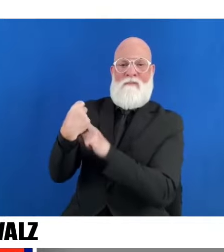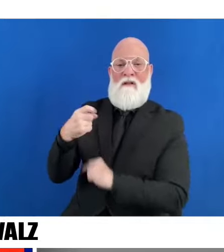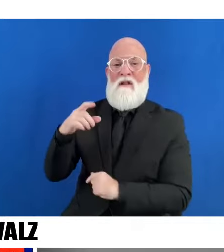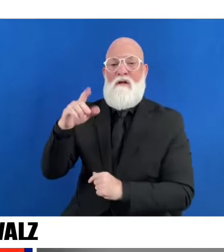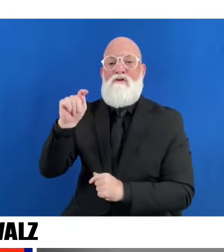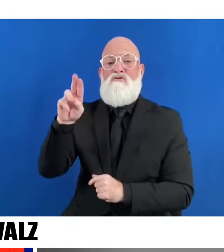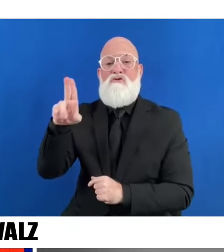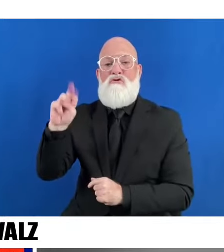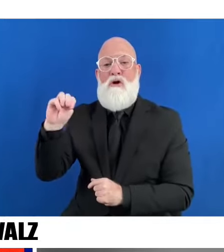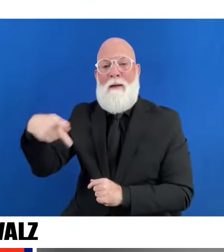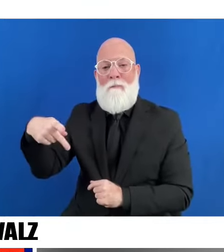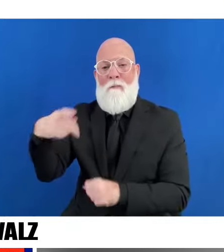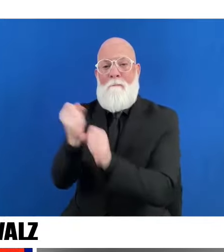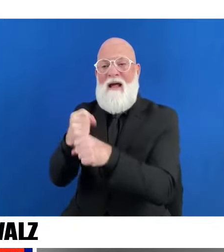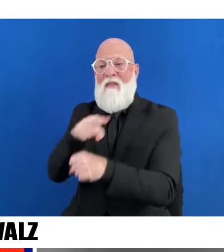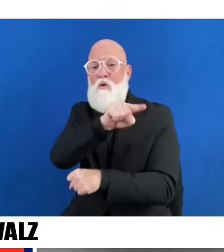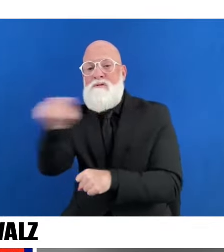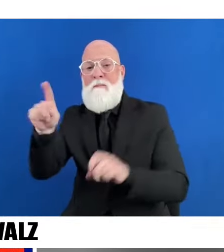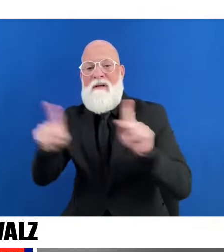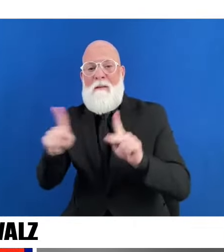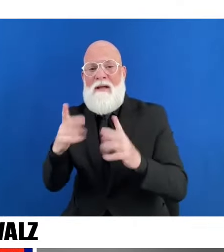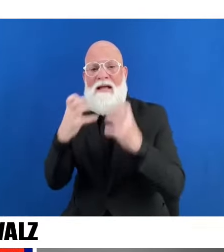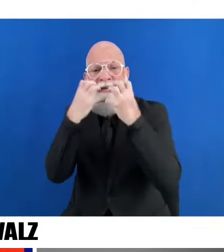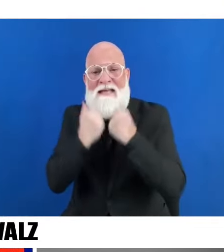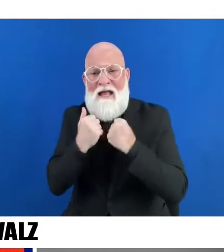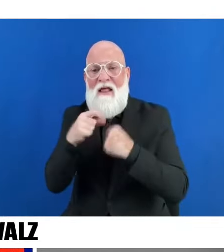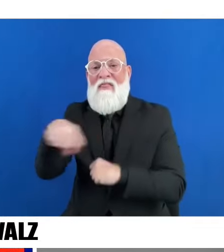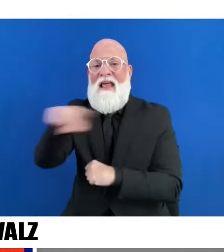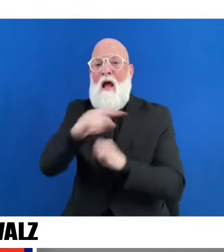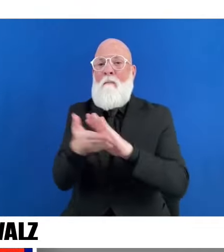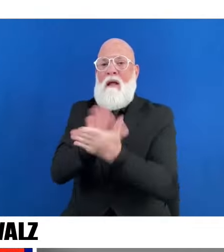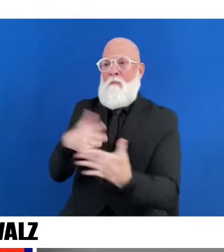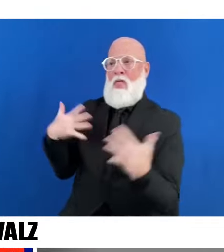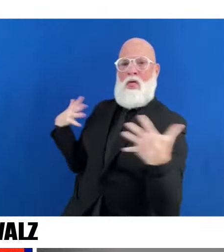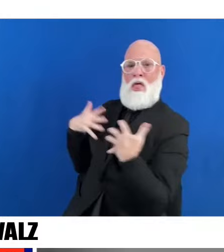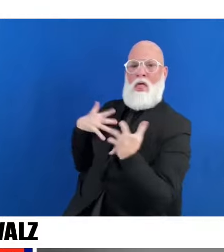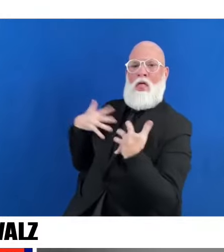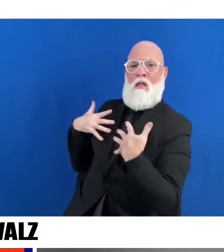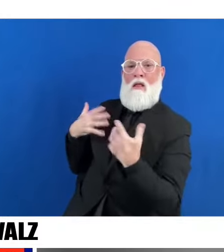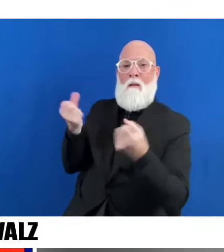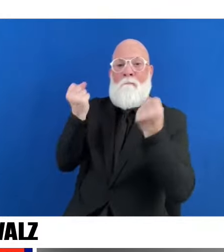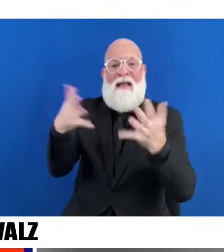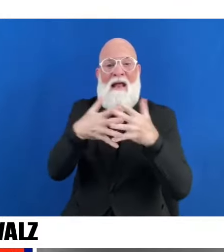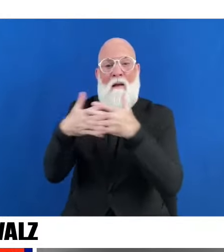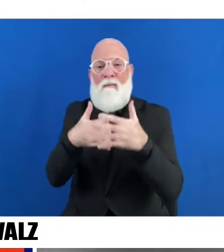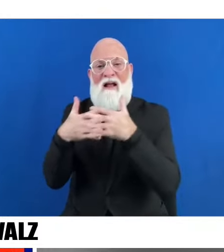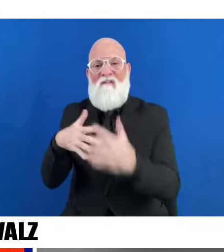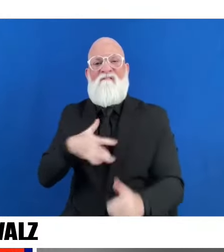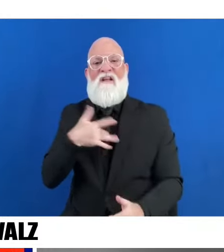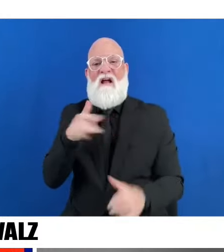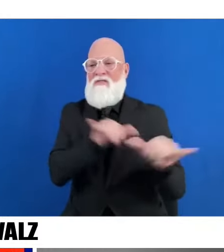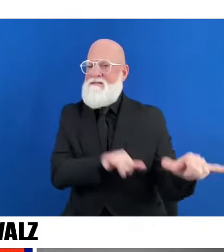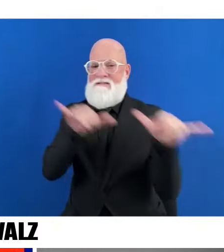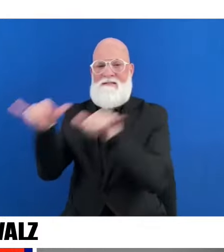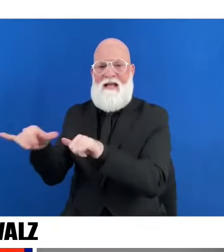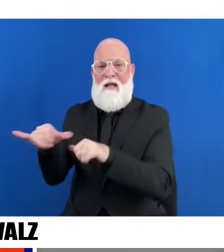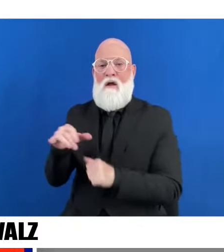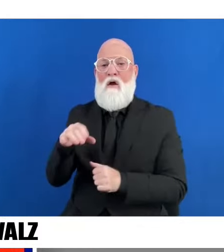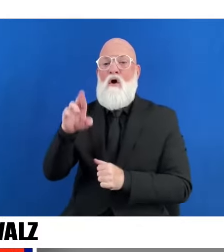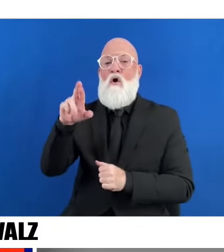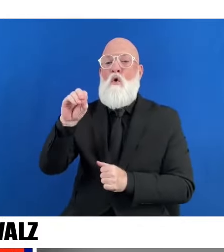afraid. A lot of America feels that way. We don't need to be afraid. Franklin Roosevelt was right. All we have to fear is fear